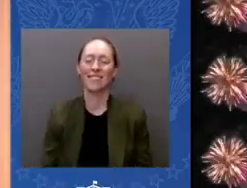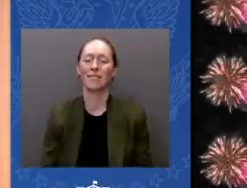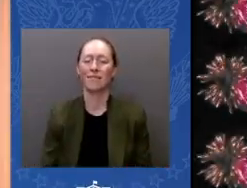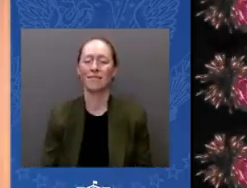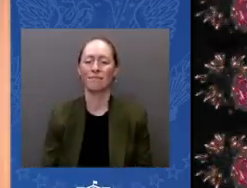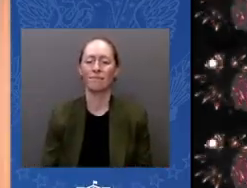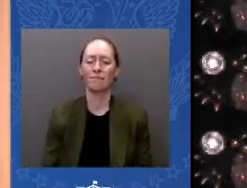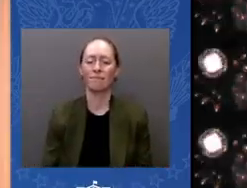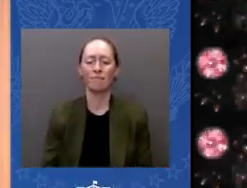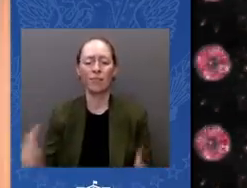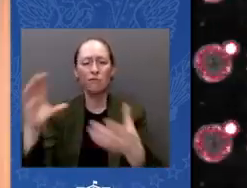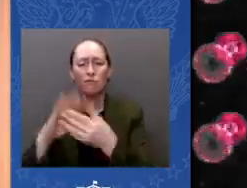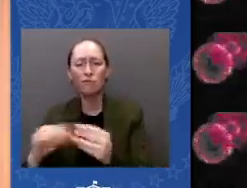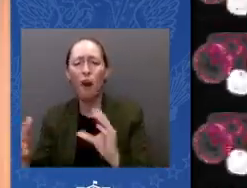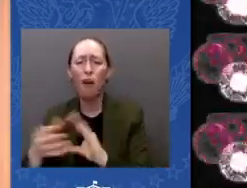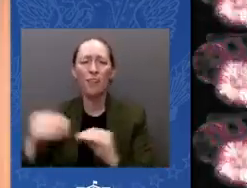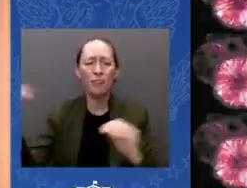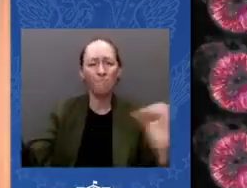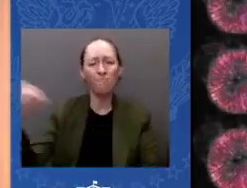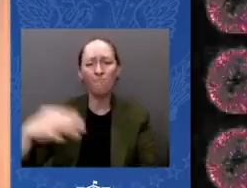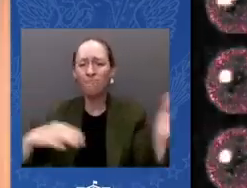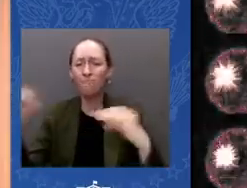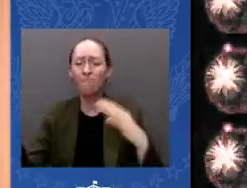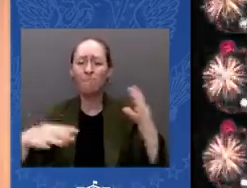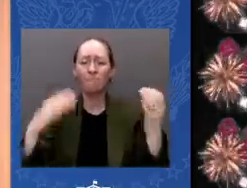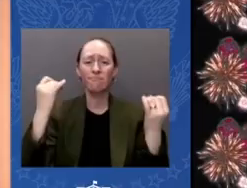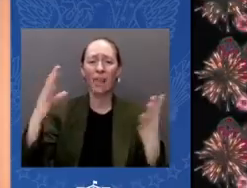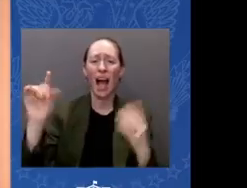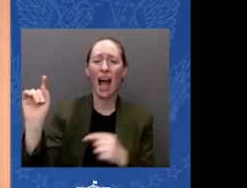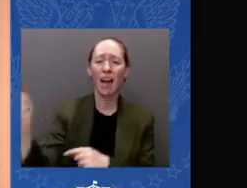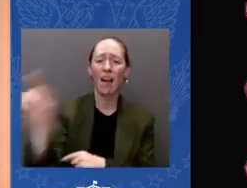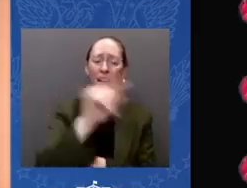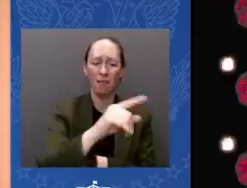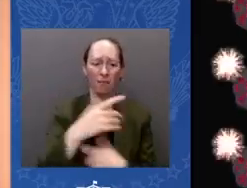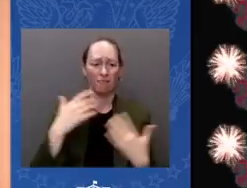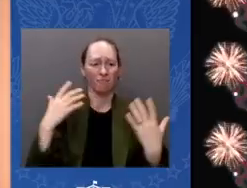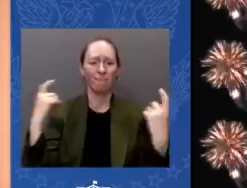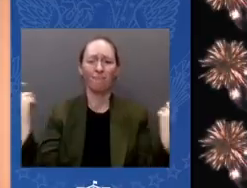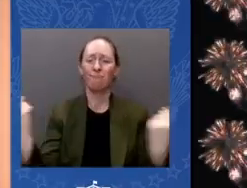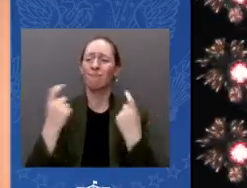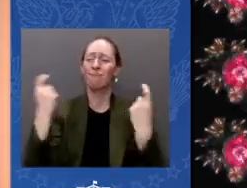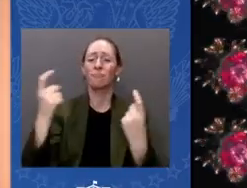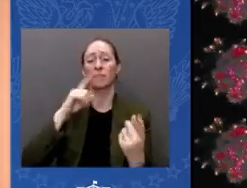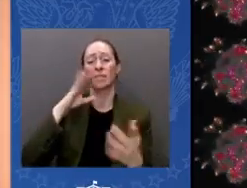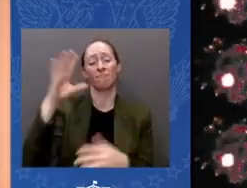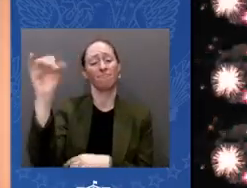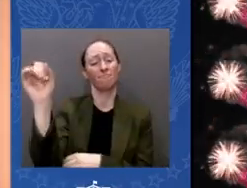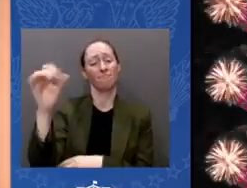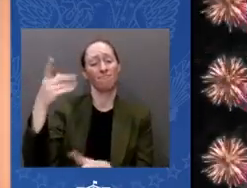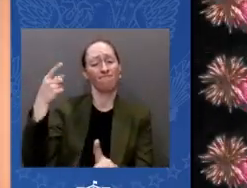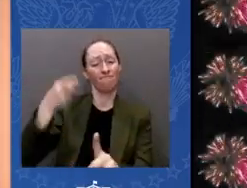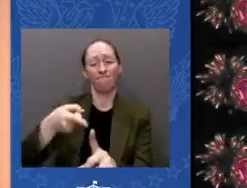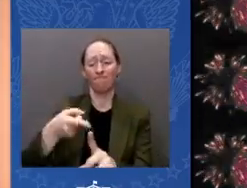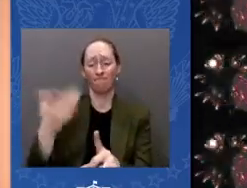this sacred holiday. It's a simple message. Thank you, thank you, thank you. Thank